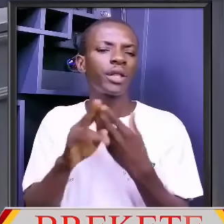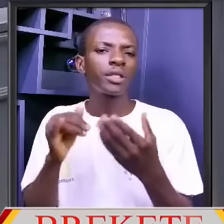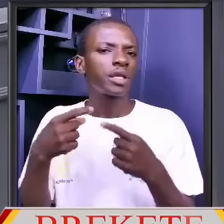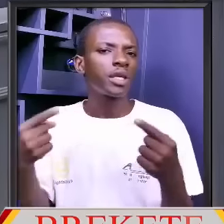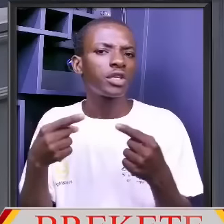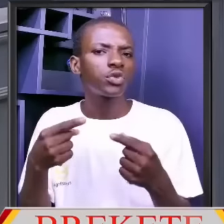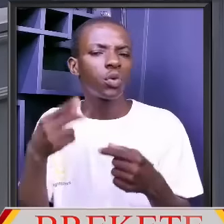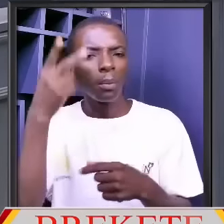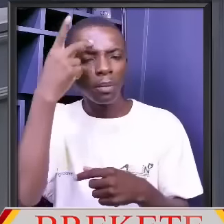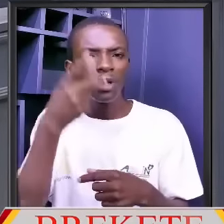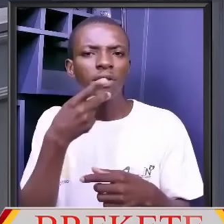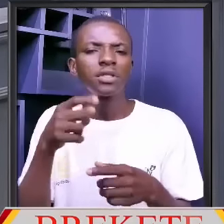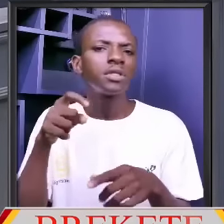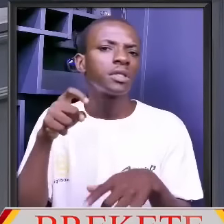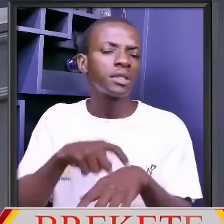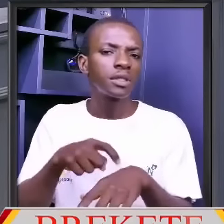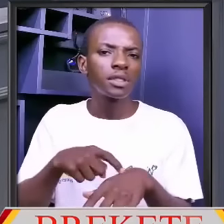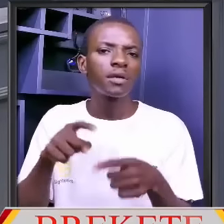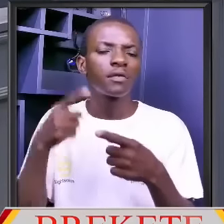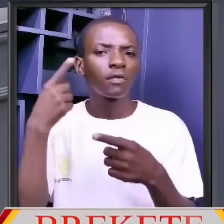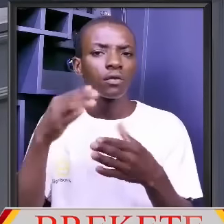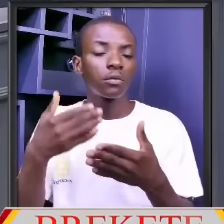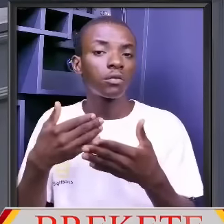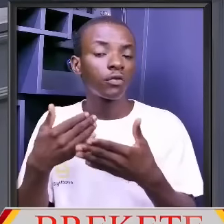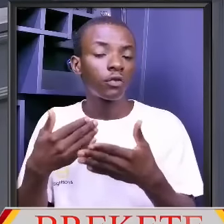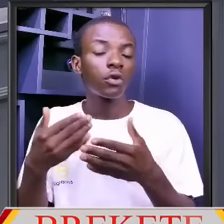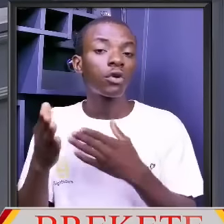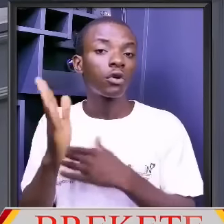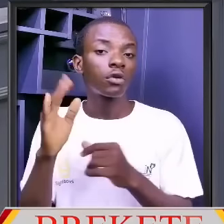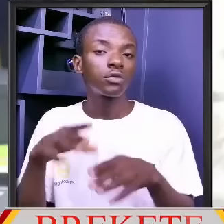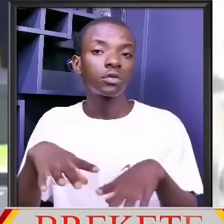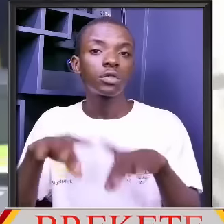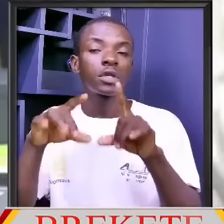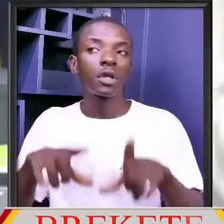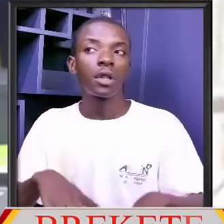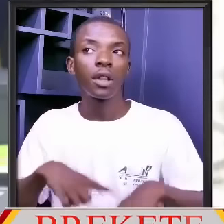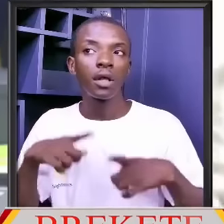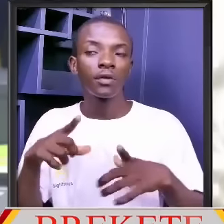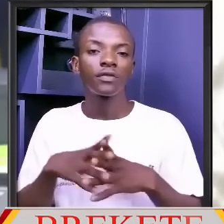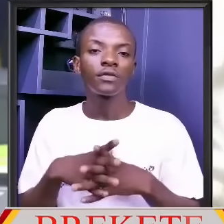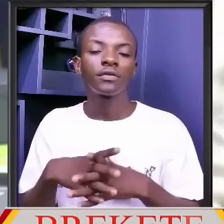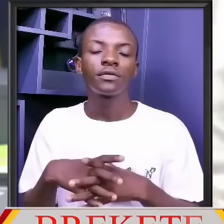grudges, this is an opportunity before God will take them.